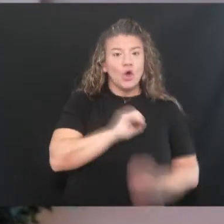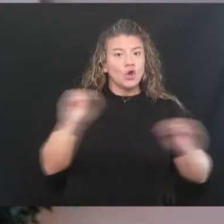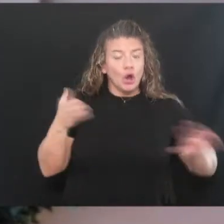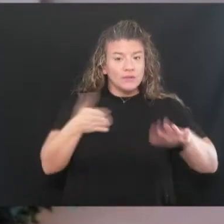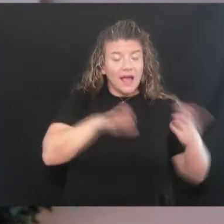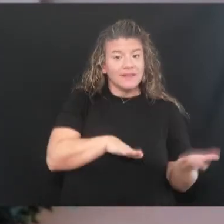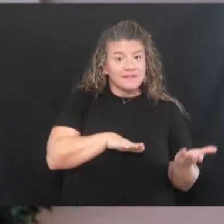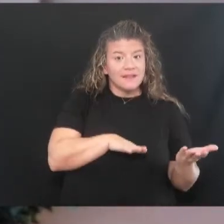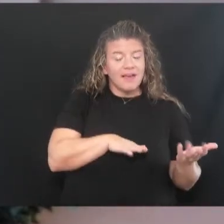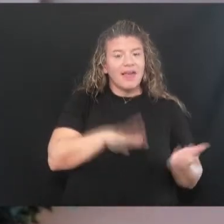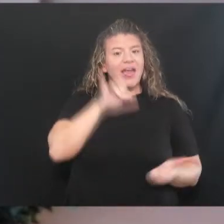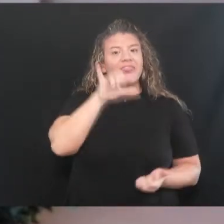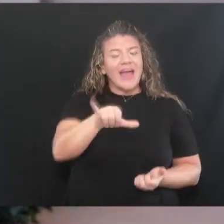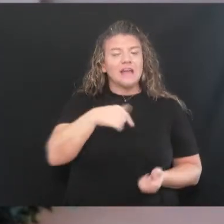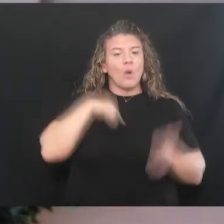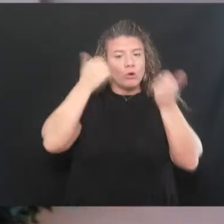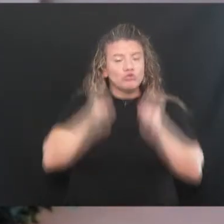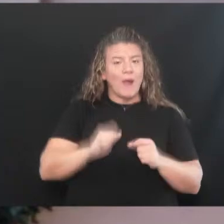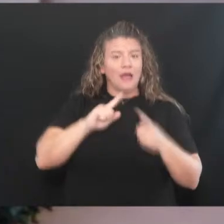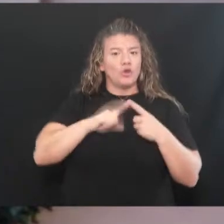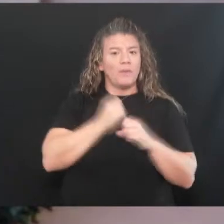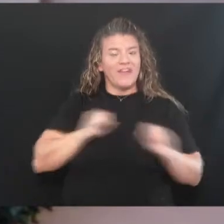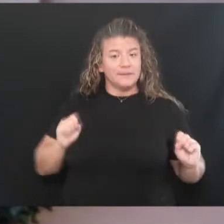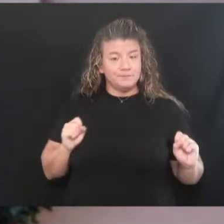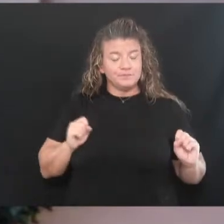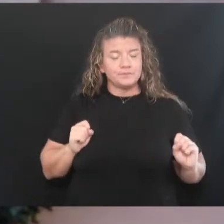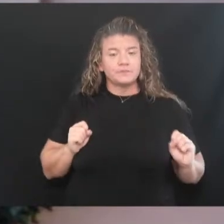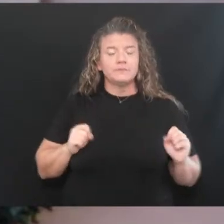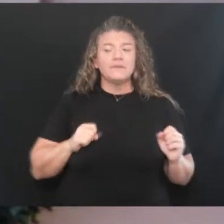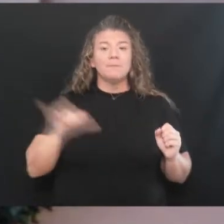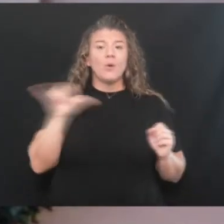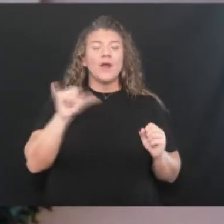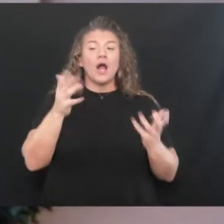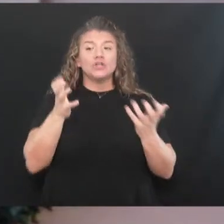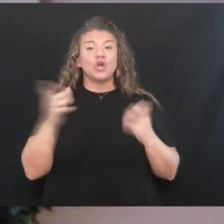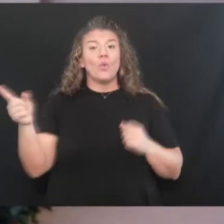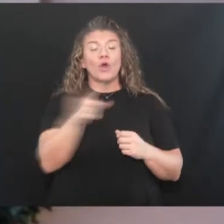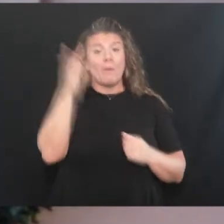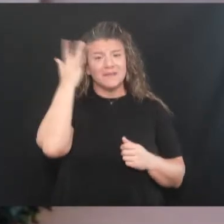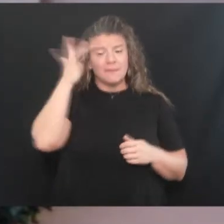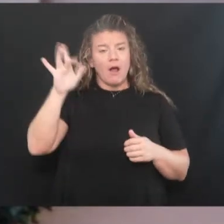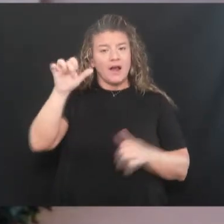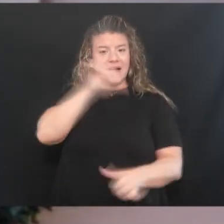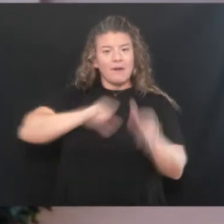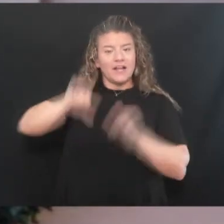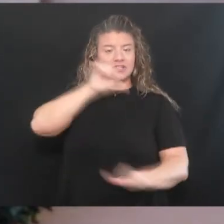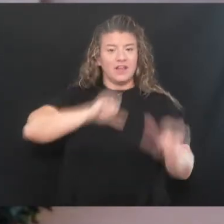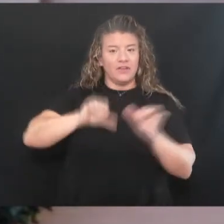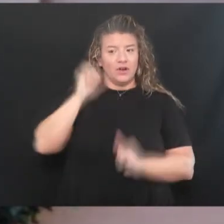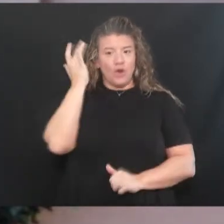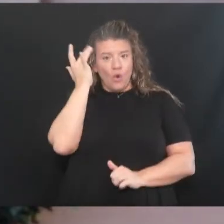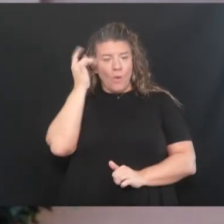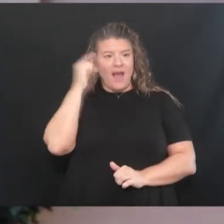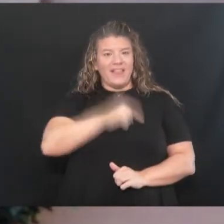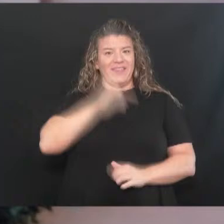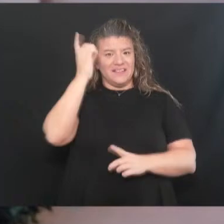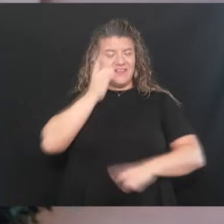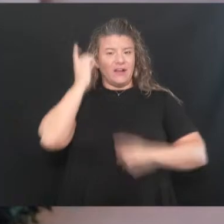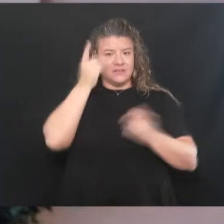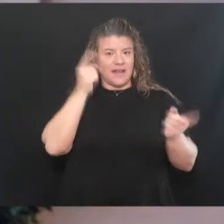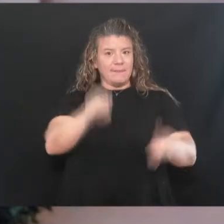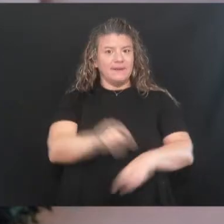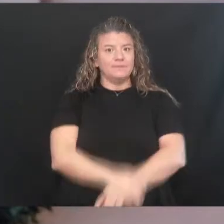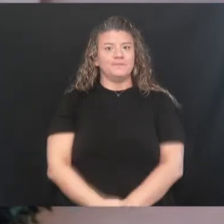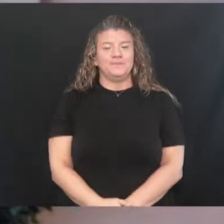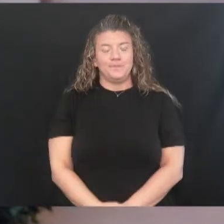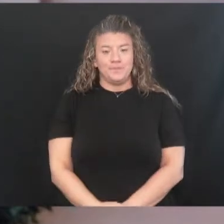that's really what we're trying to prevent. But we also want people to be smart when they're around each other because of how easily this virus spreads.